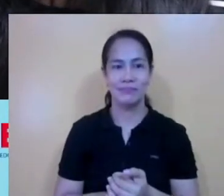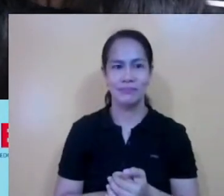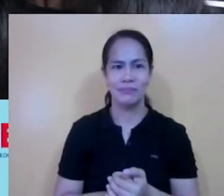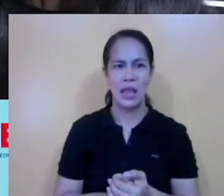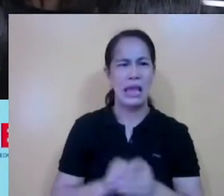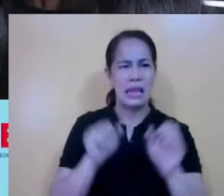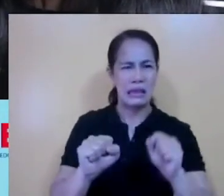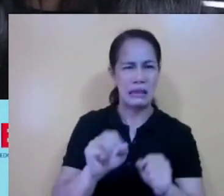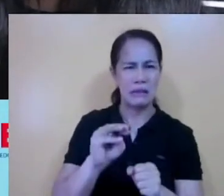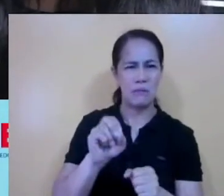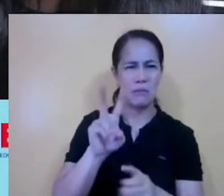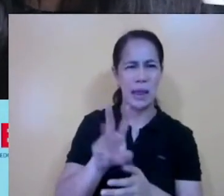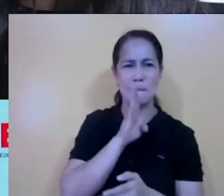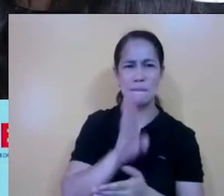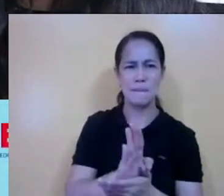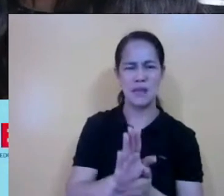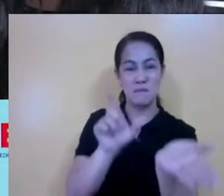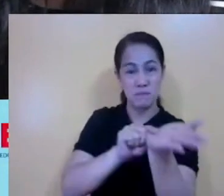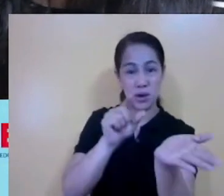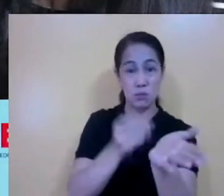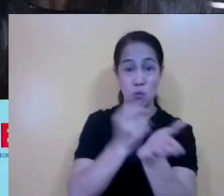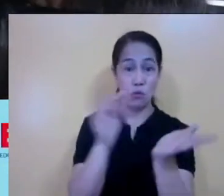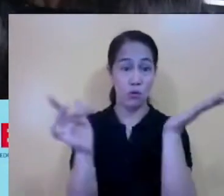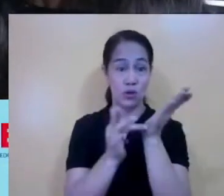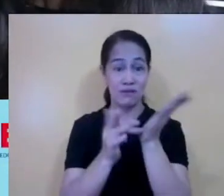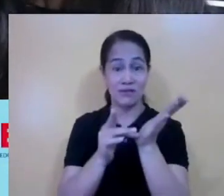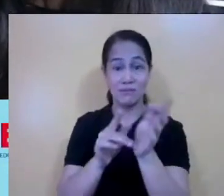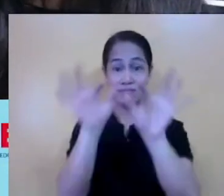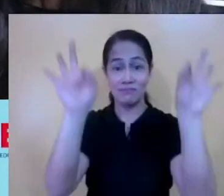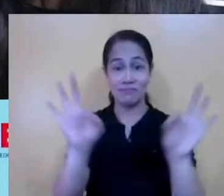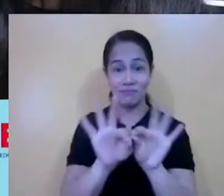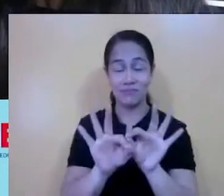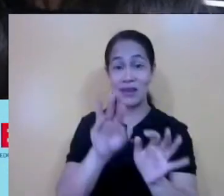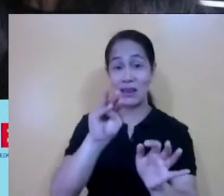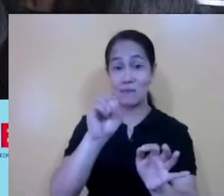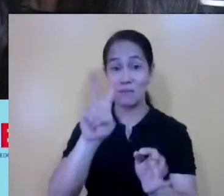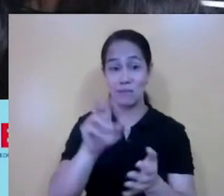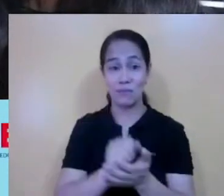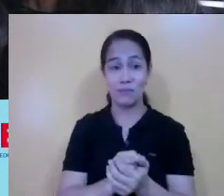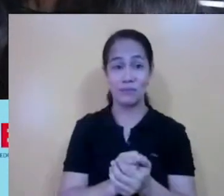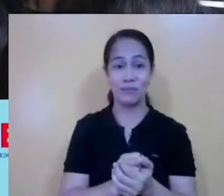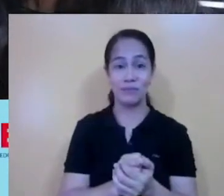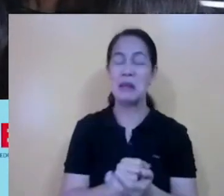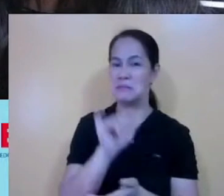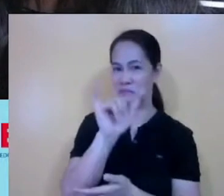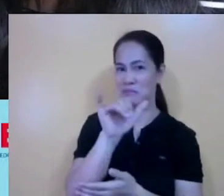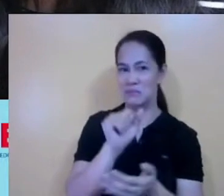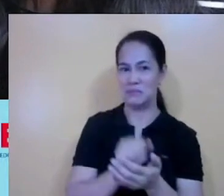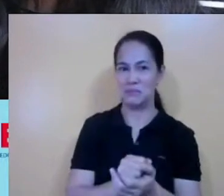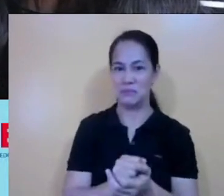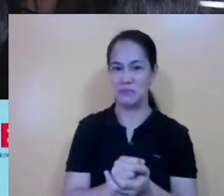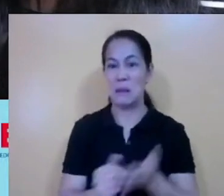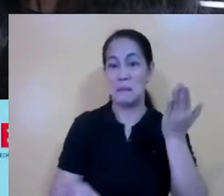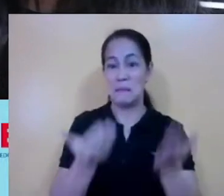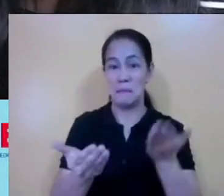be in print or digital form? So MOVs, yes, MOVs may be in the